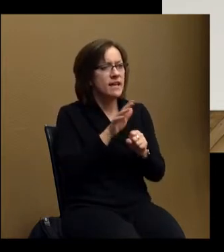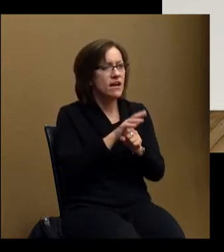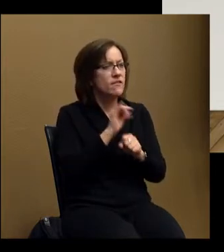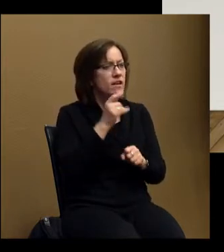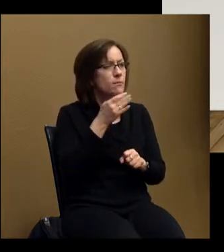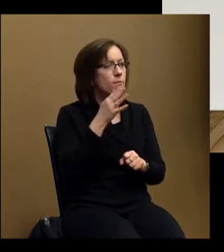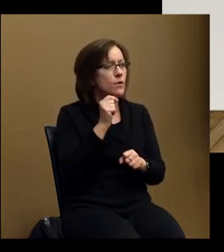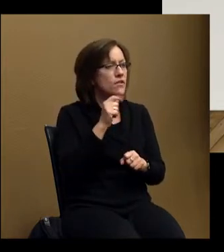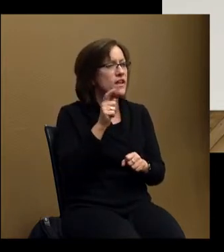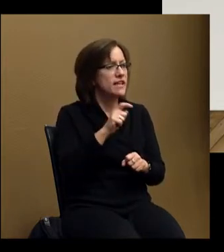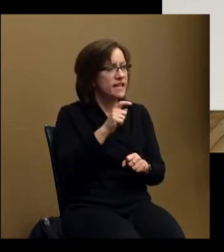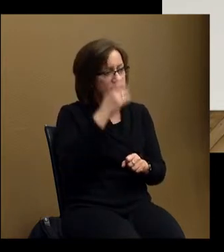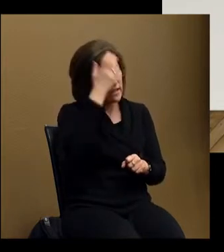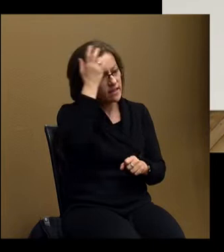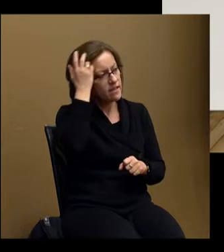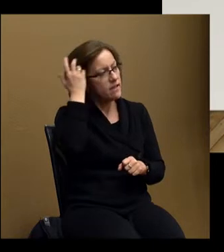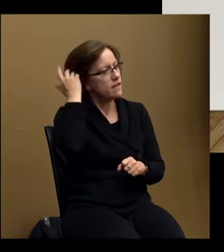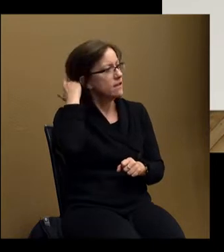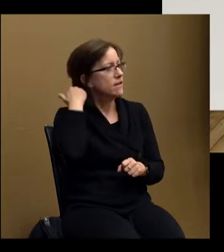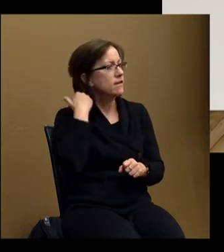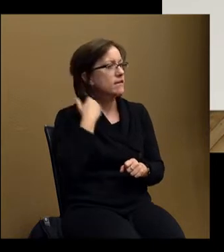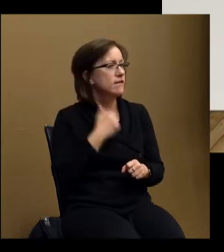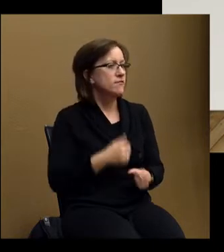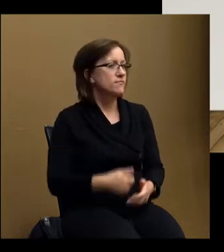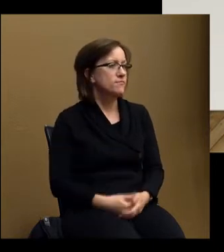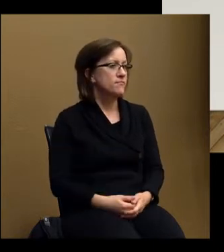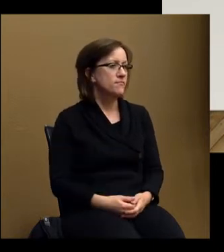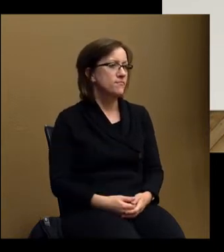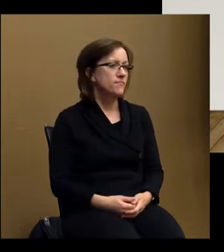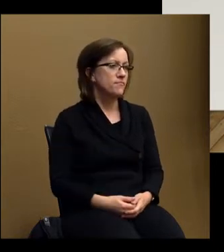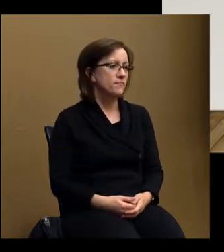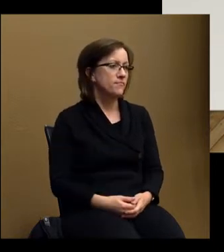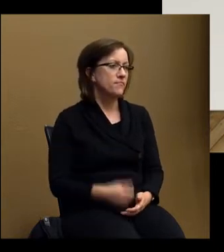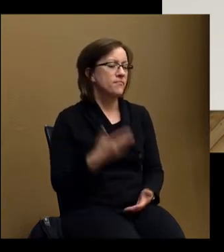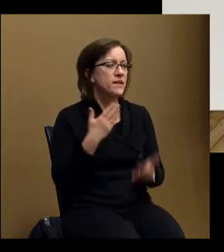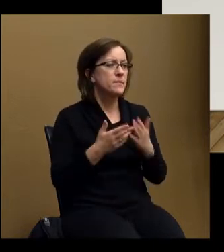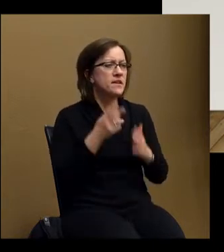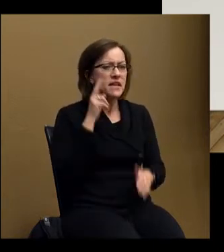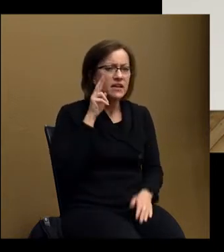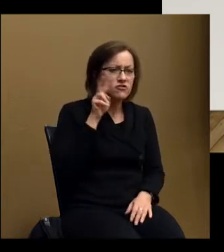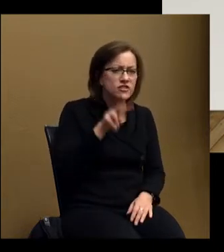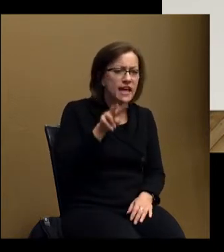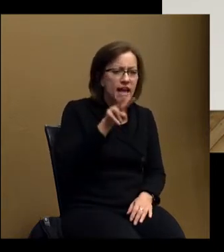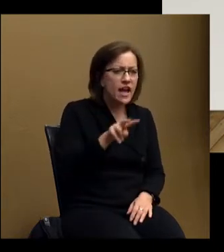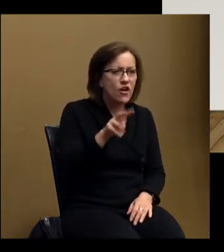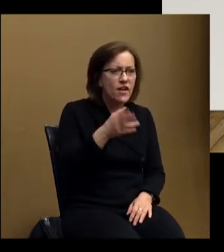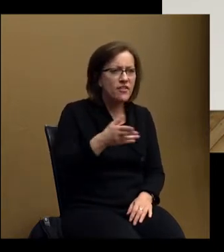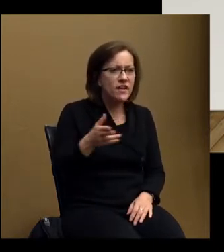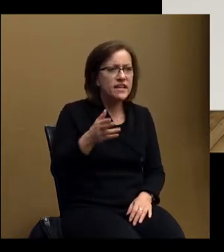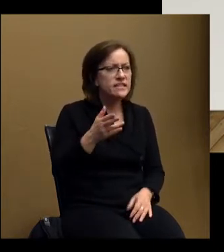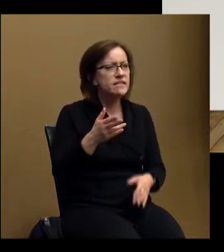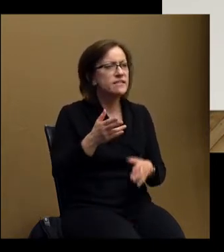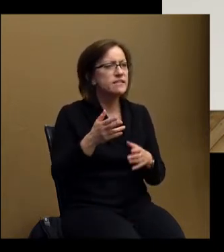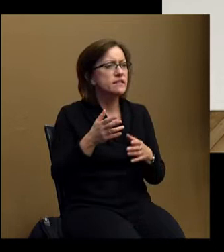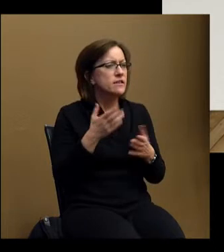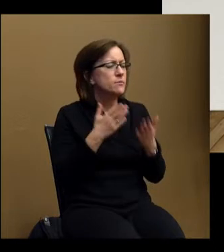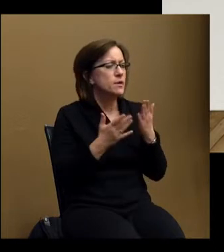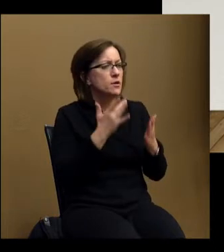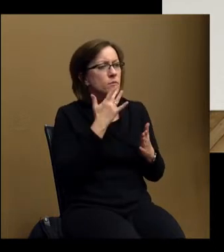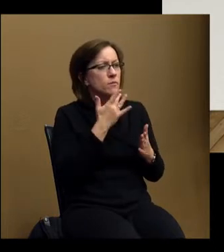need. They might stare intensively at objects or things. They might prefer things